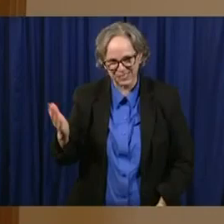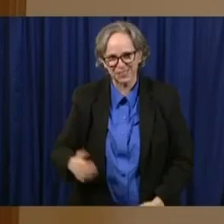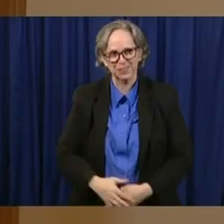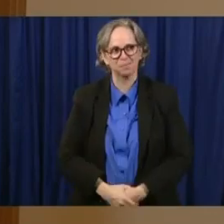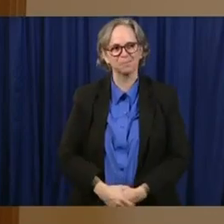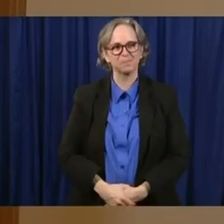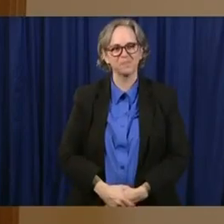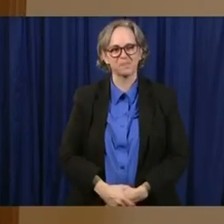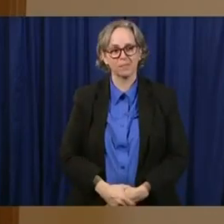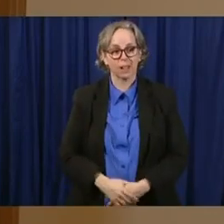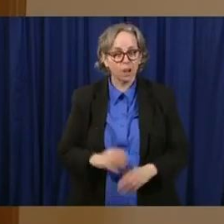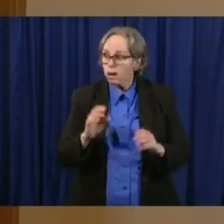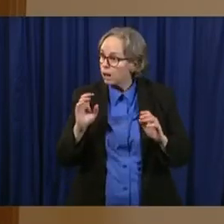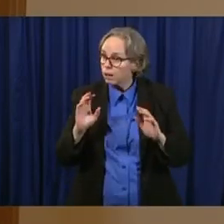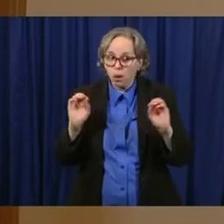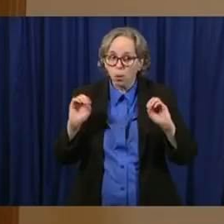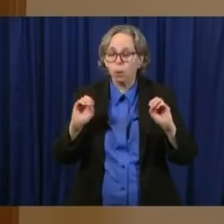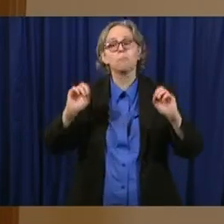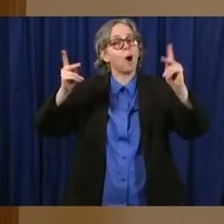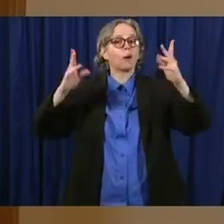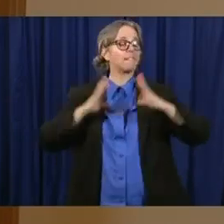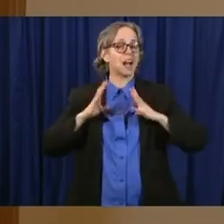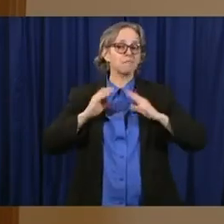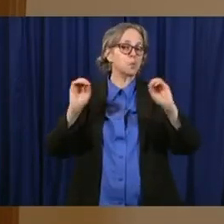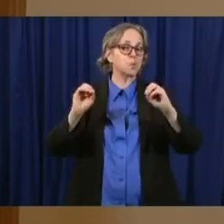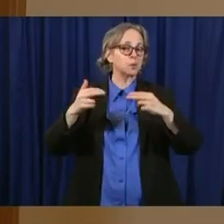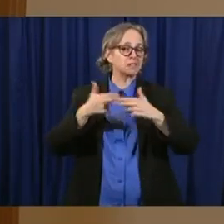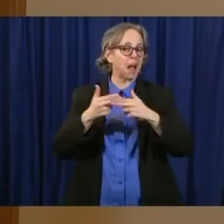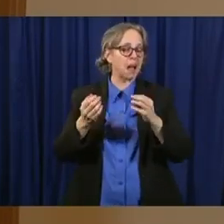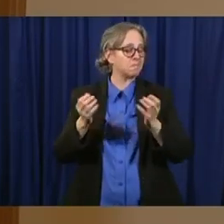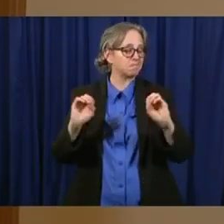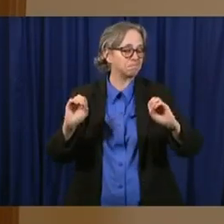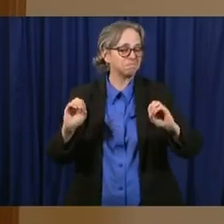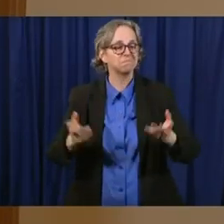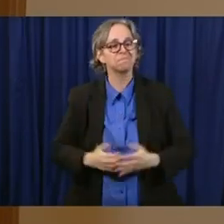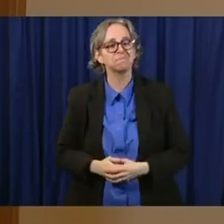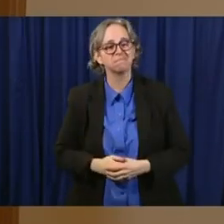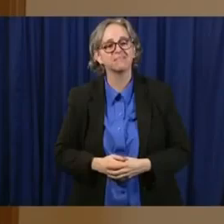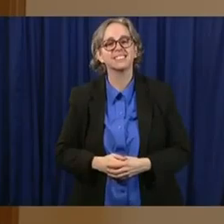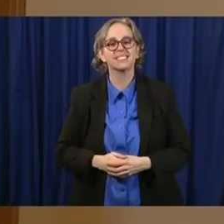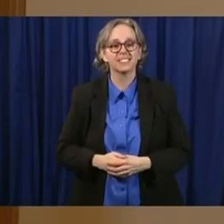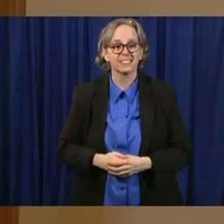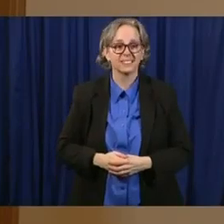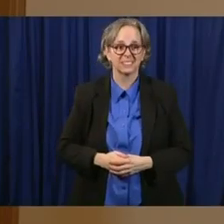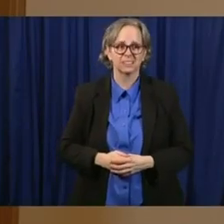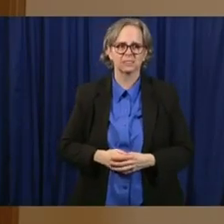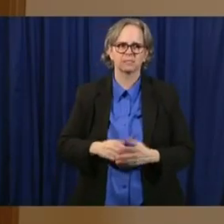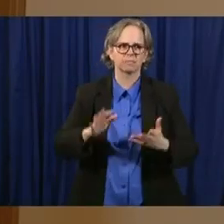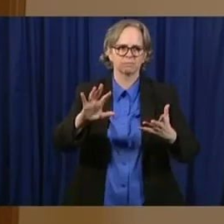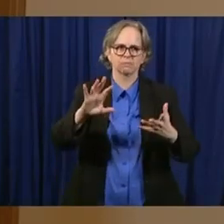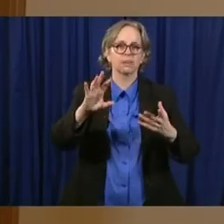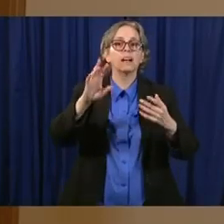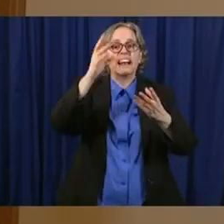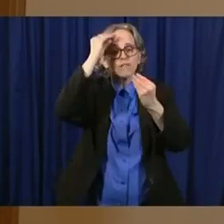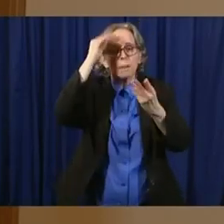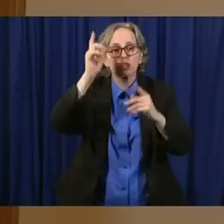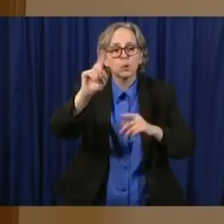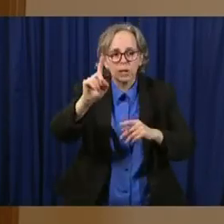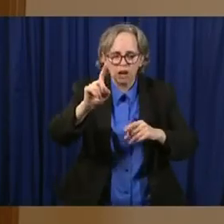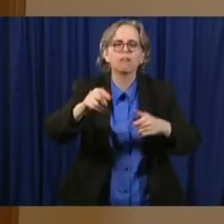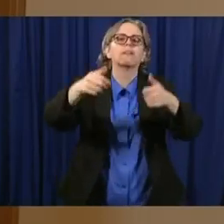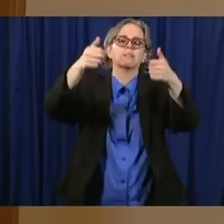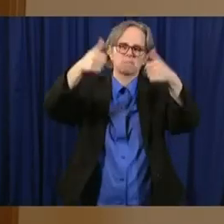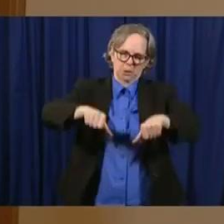No more slides than that? Okay. So we have this in all data on our website. As the